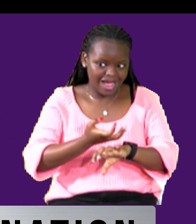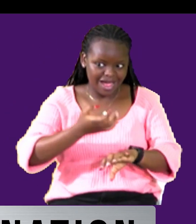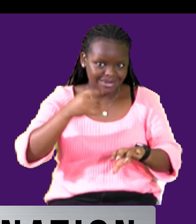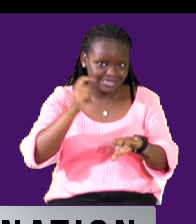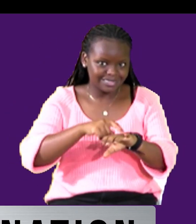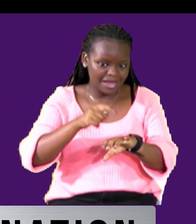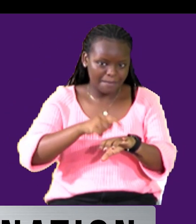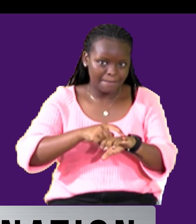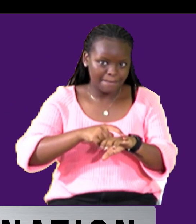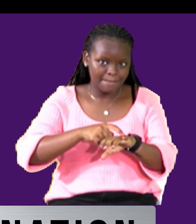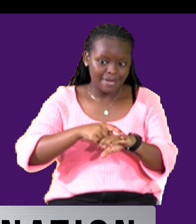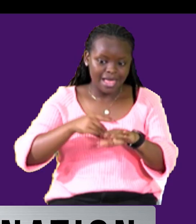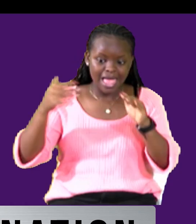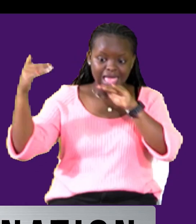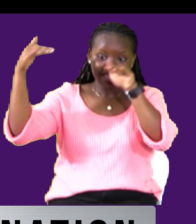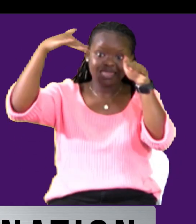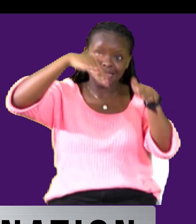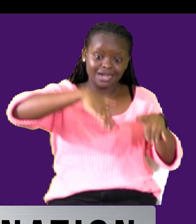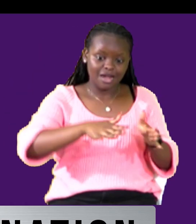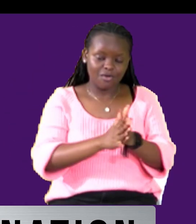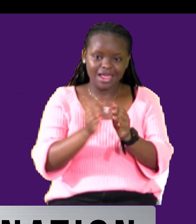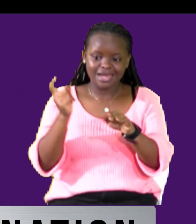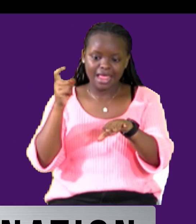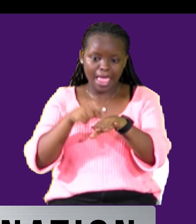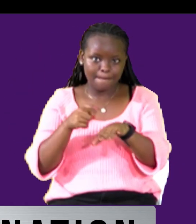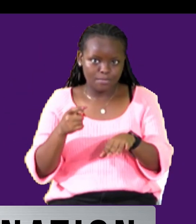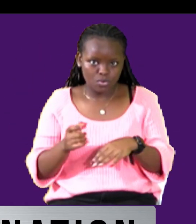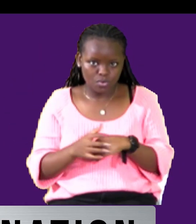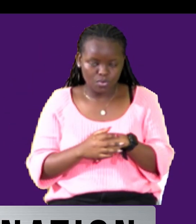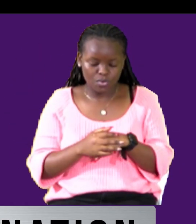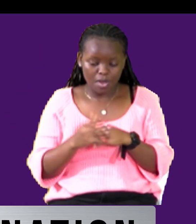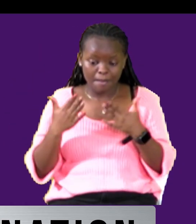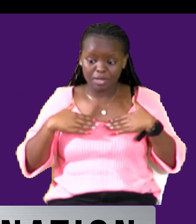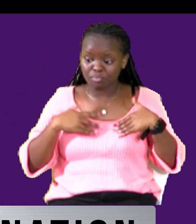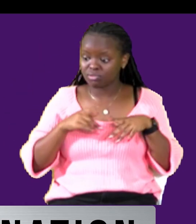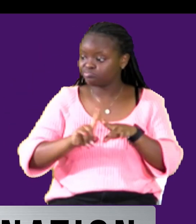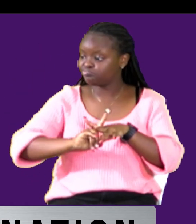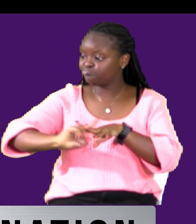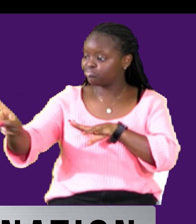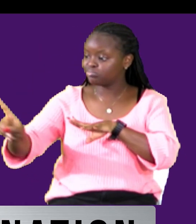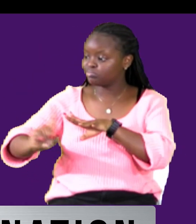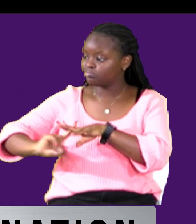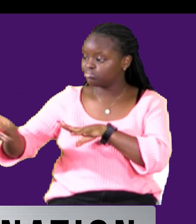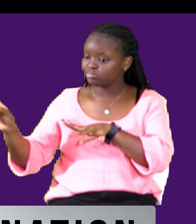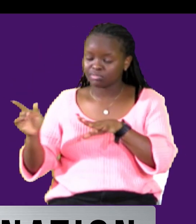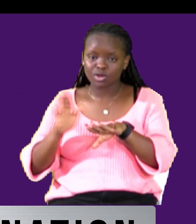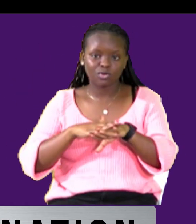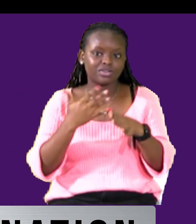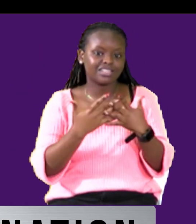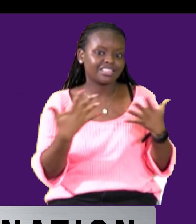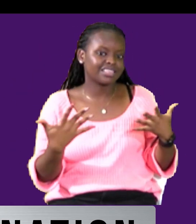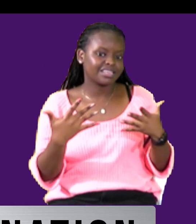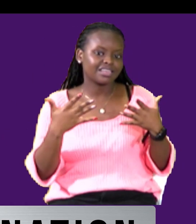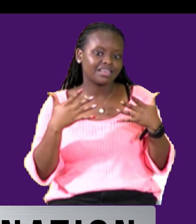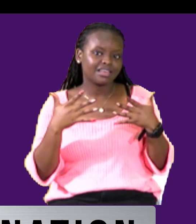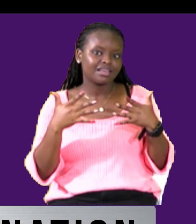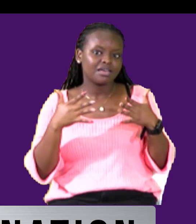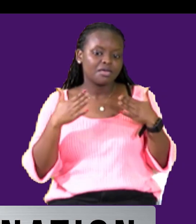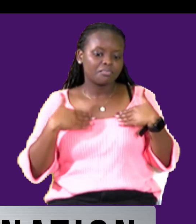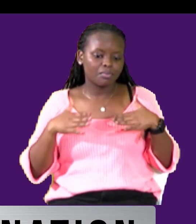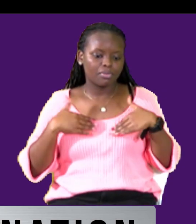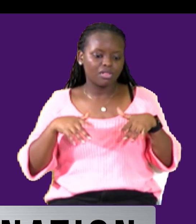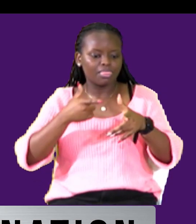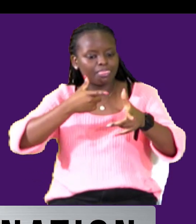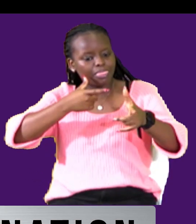Embu. People are booing him. Something that haikuwa kitu poa kuona watu wanaboo the president.